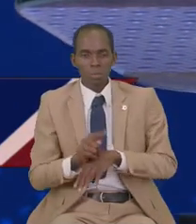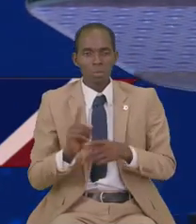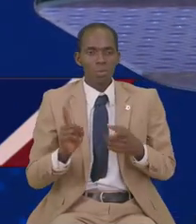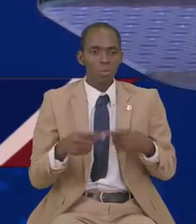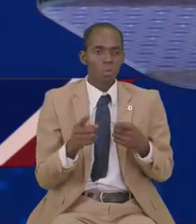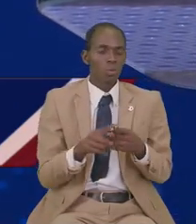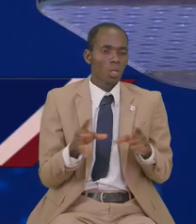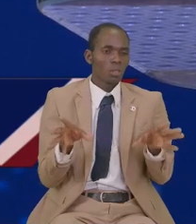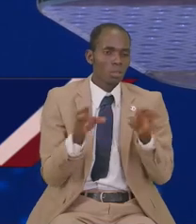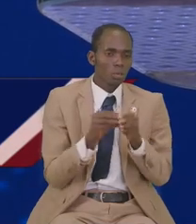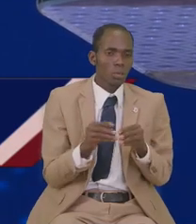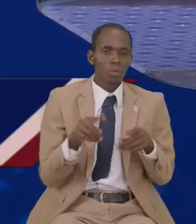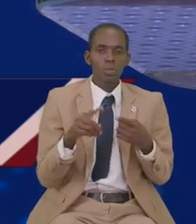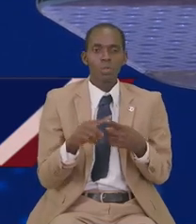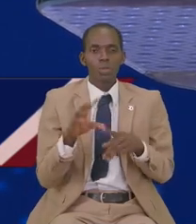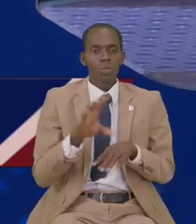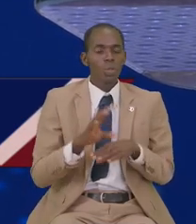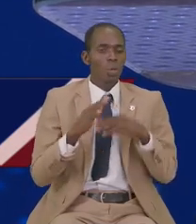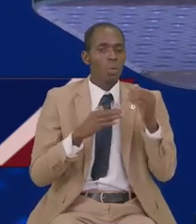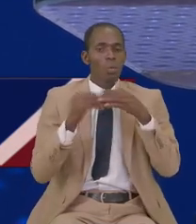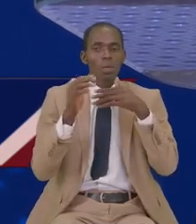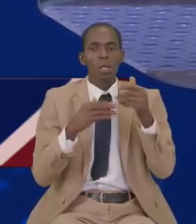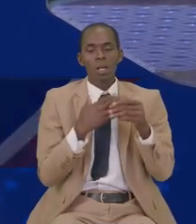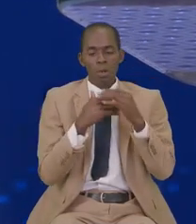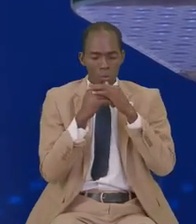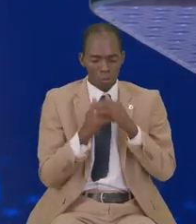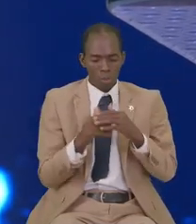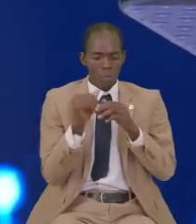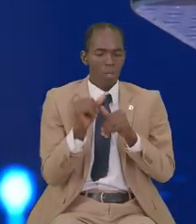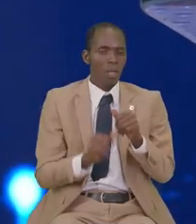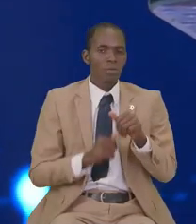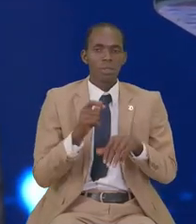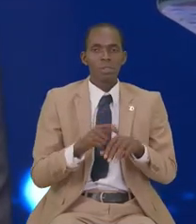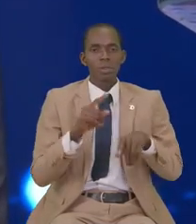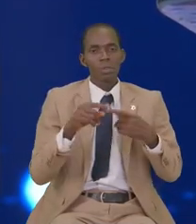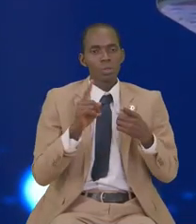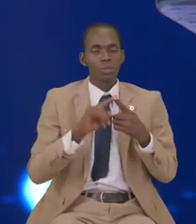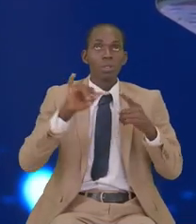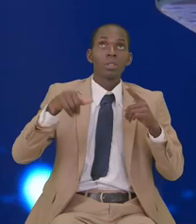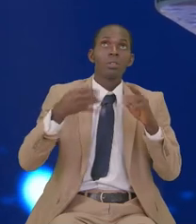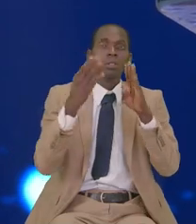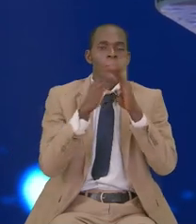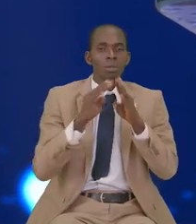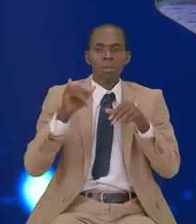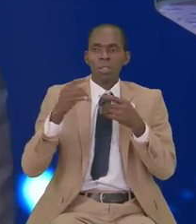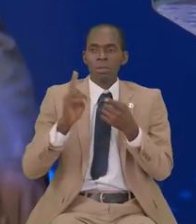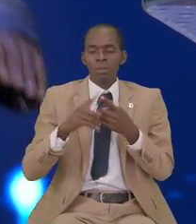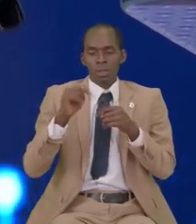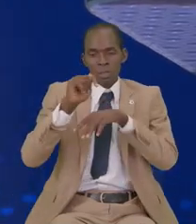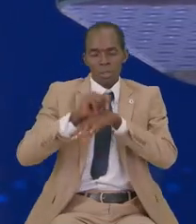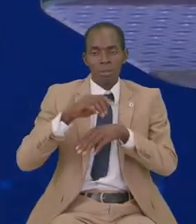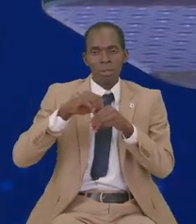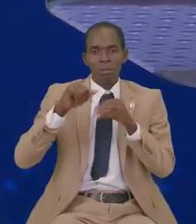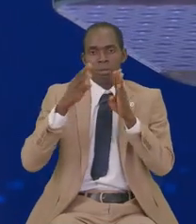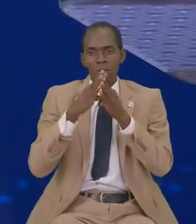assembly, they go to church building, and they worship every time. They go to Jerusalem, they go to the temple there, they go